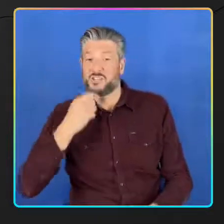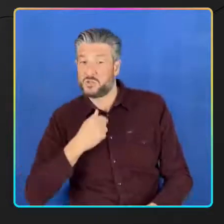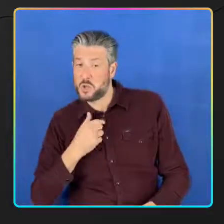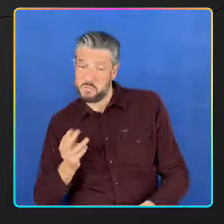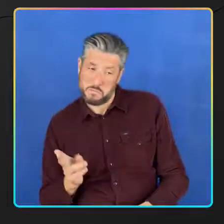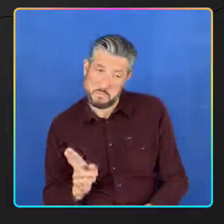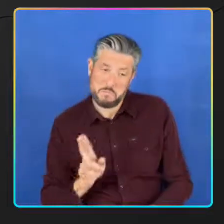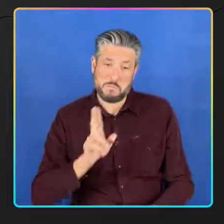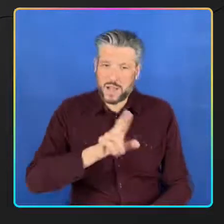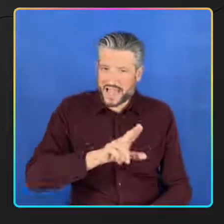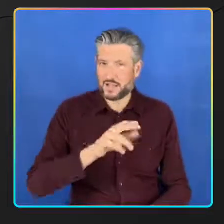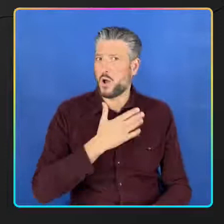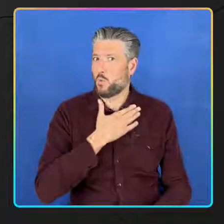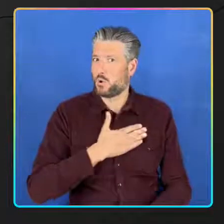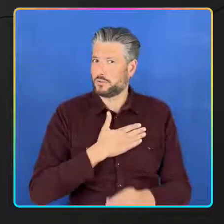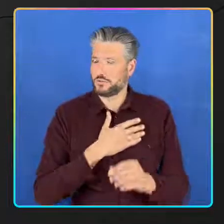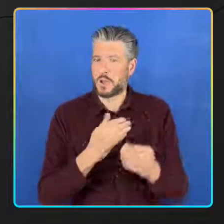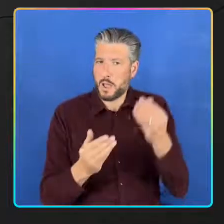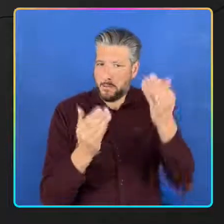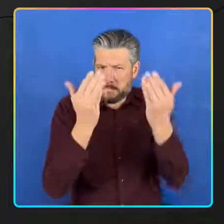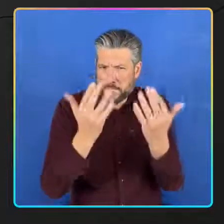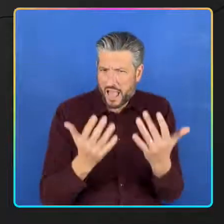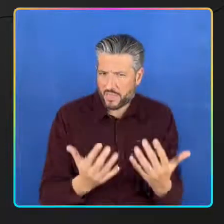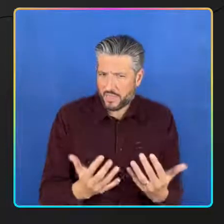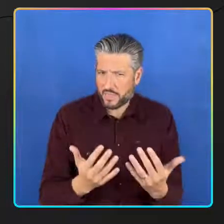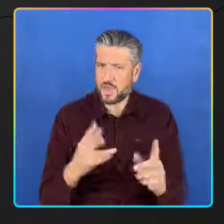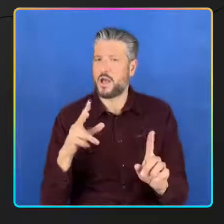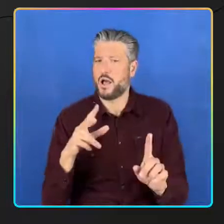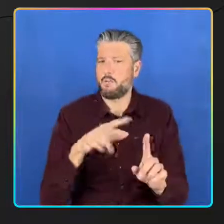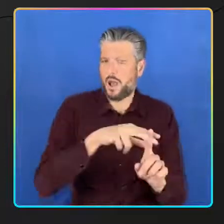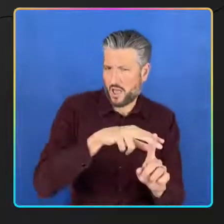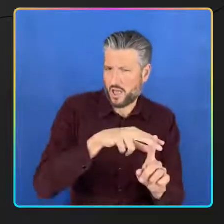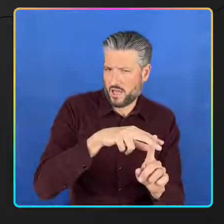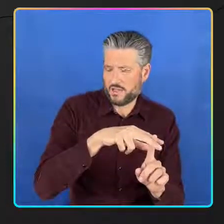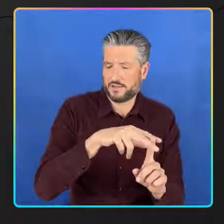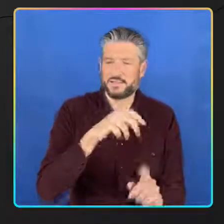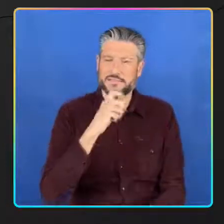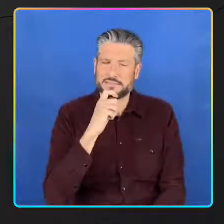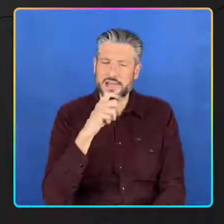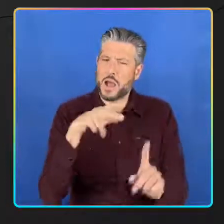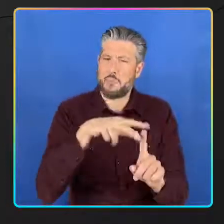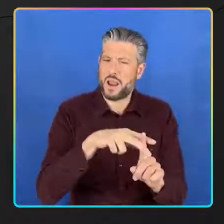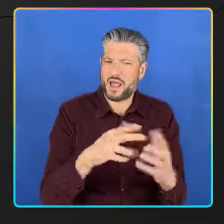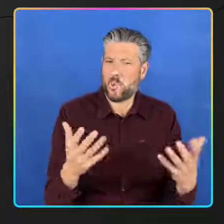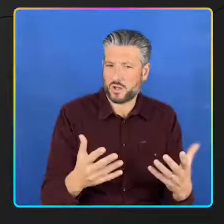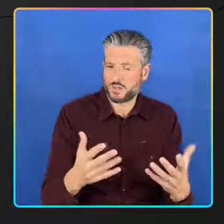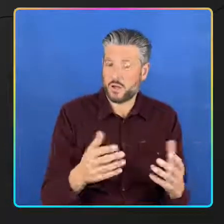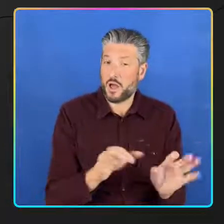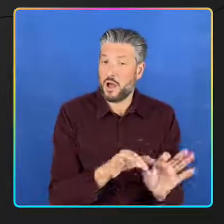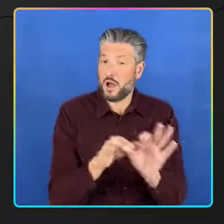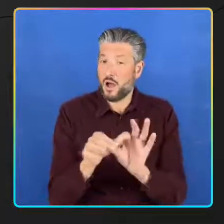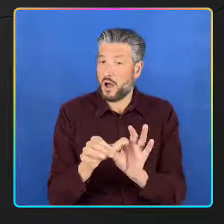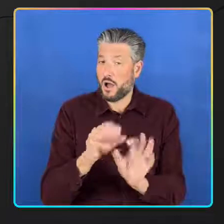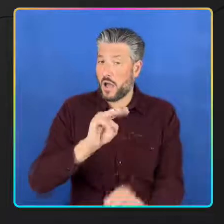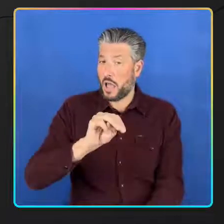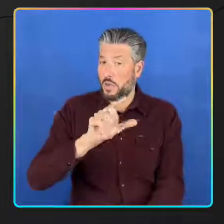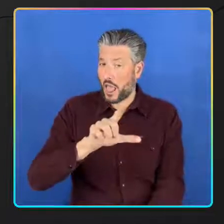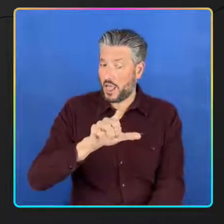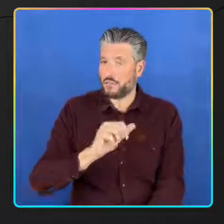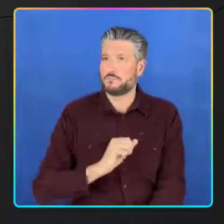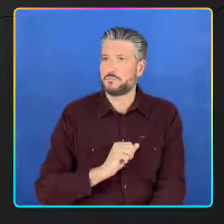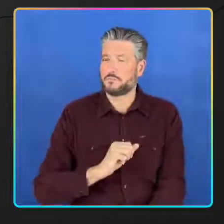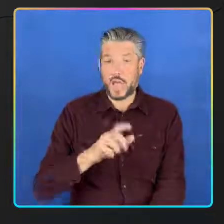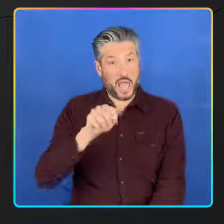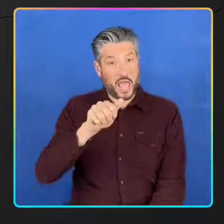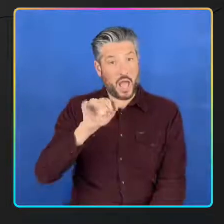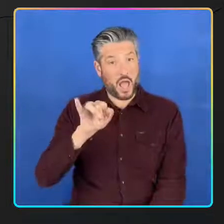and I knew that, but I didn't really know what to apply it to. And so when I started thinking about machine learning and AI, I'm like, okay, this is like the